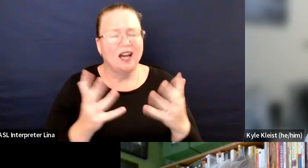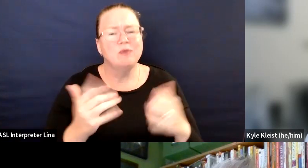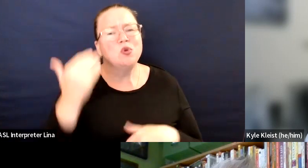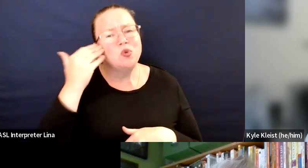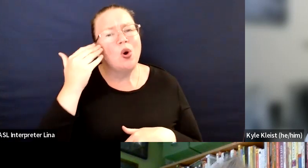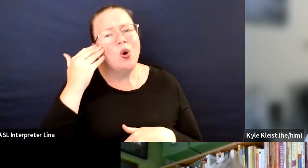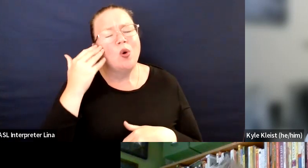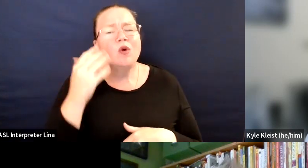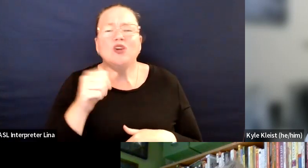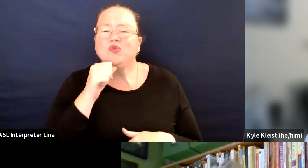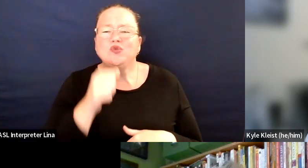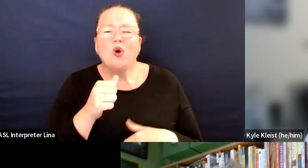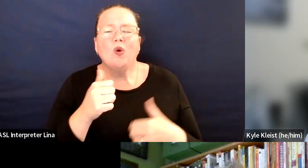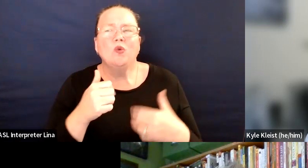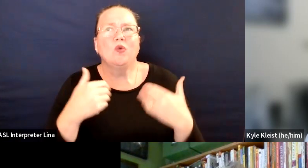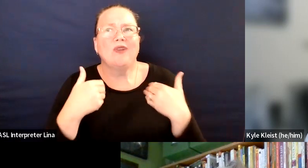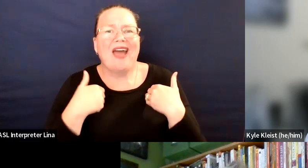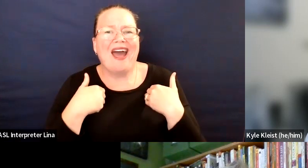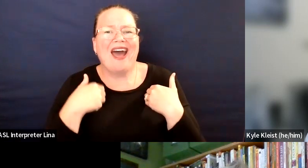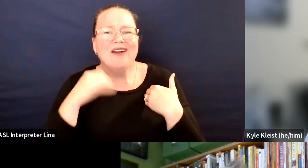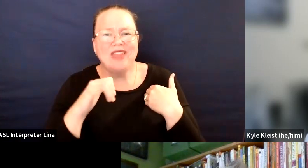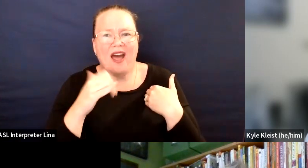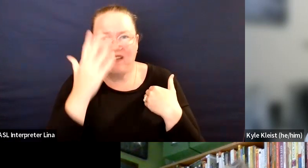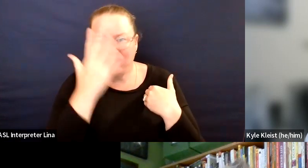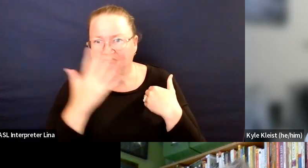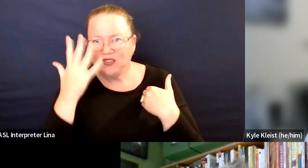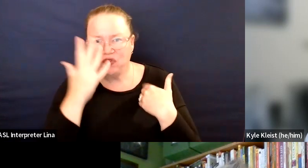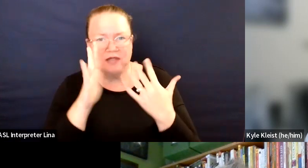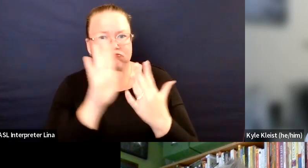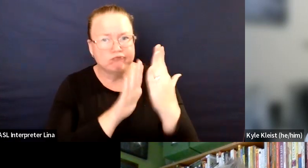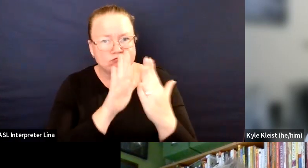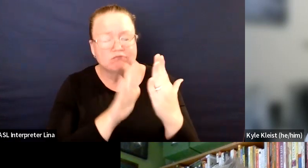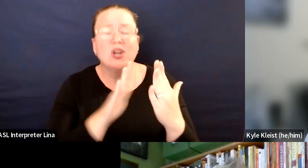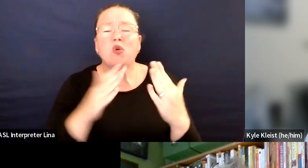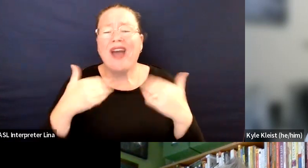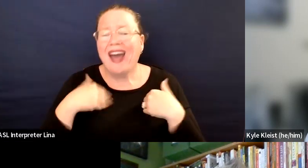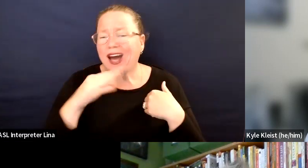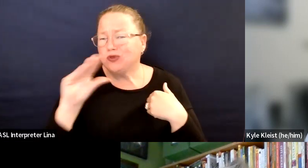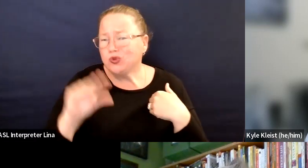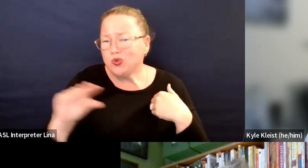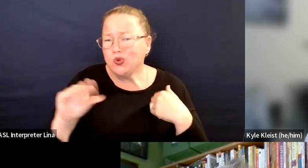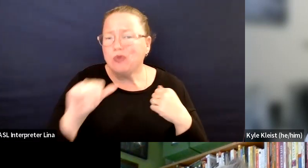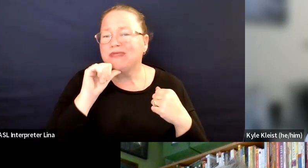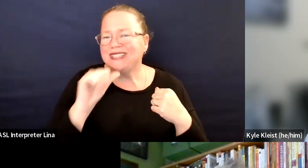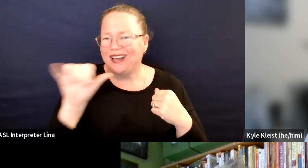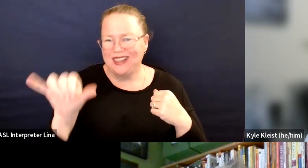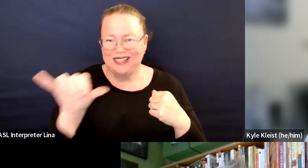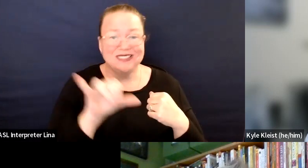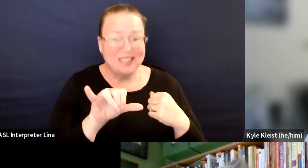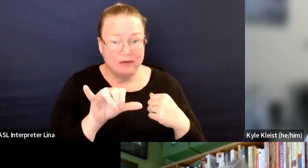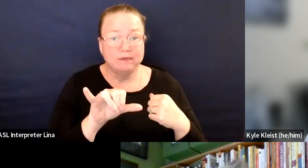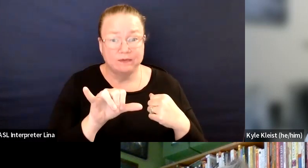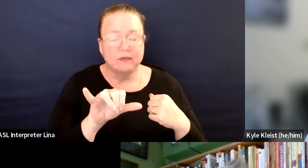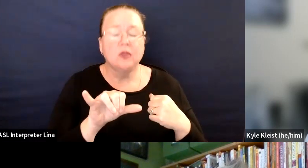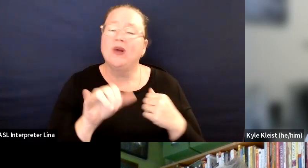You just don't get that face to face. You get it on Zoom, but it's not the same.